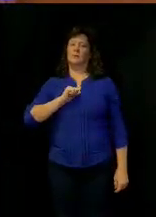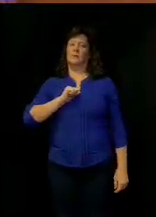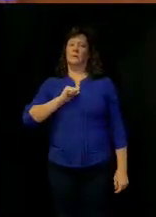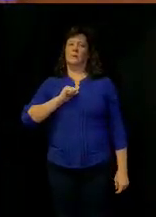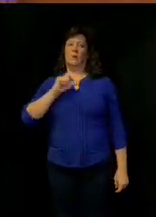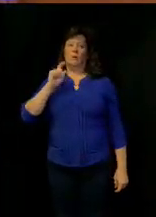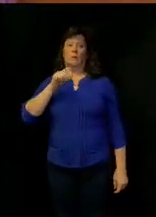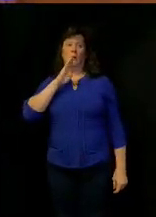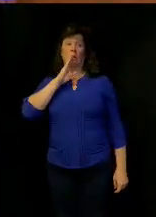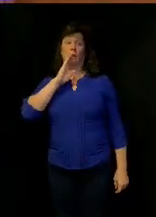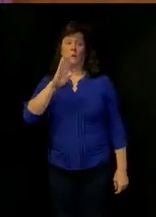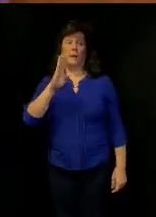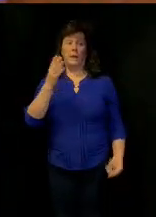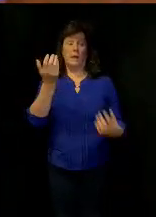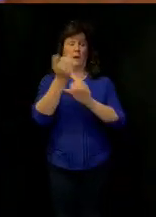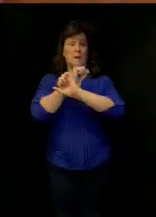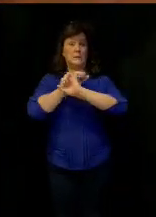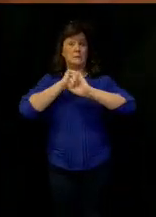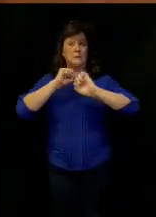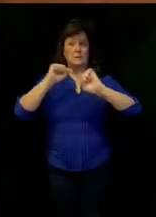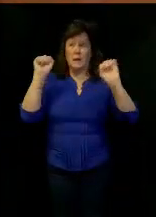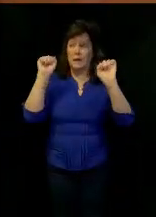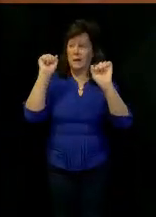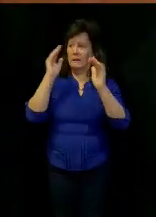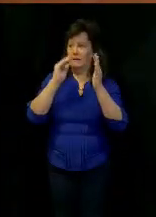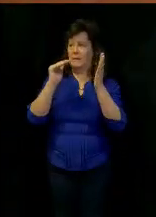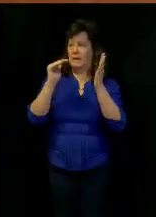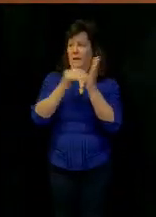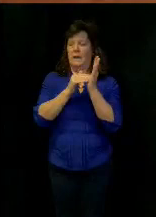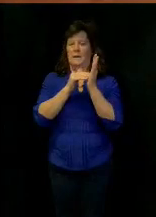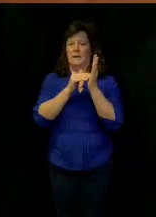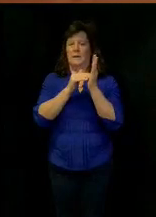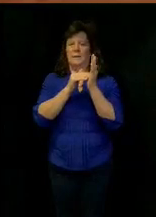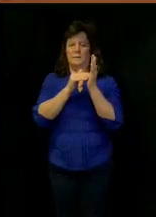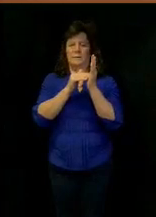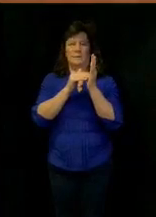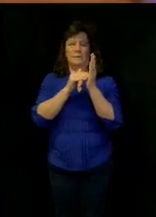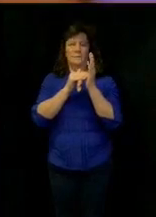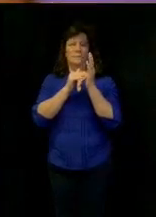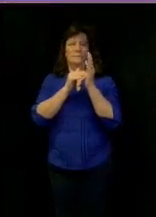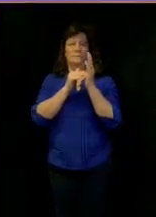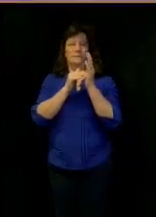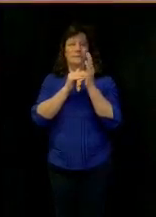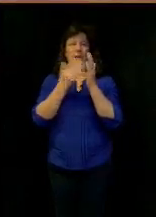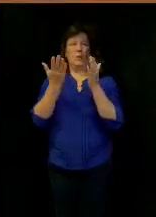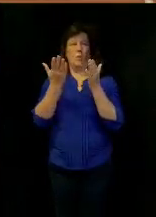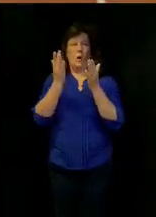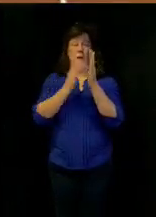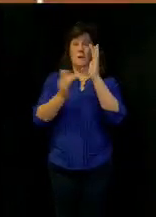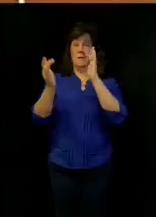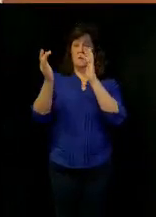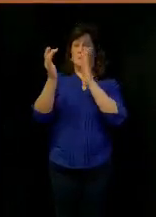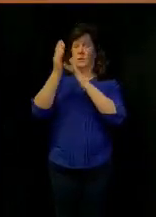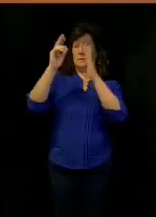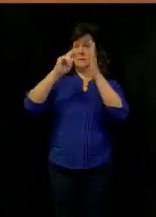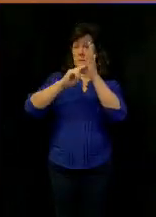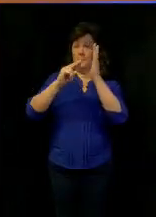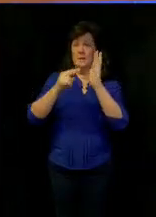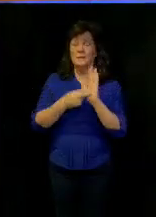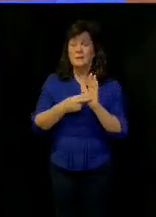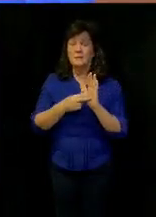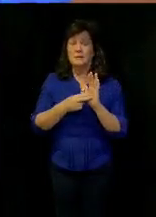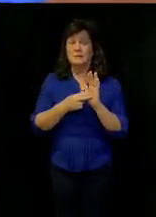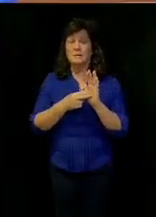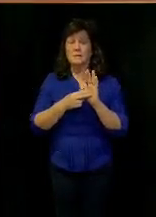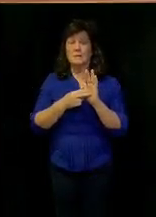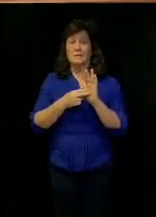be born again. This is what Jesus meant.